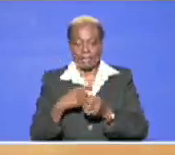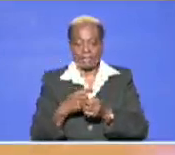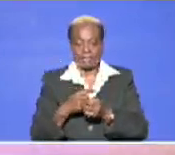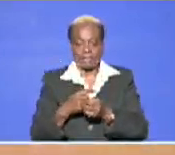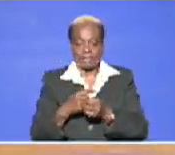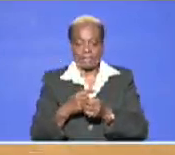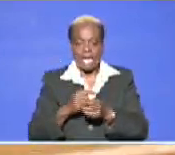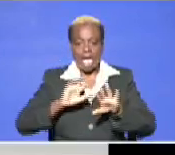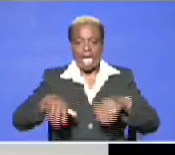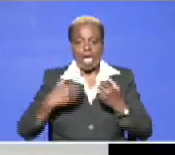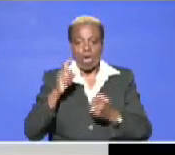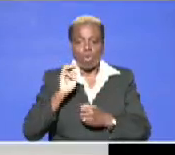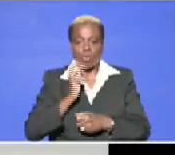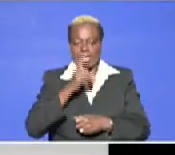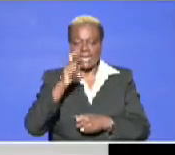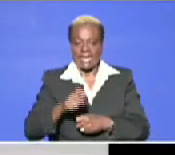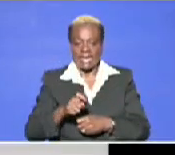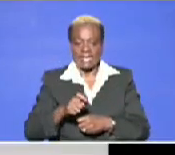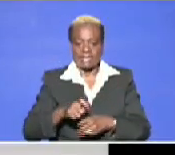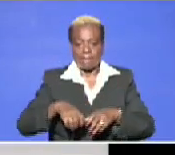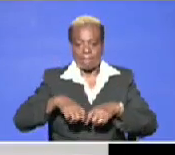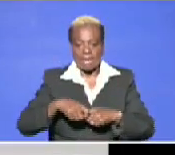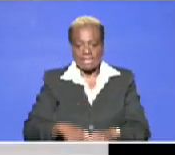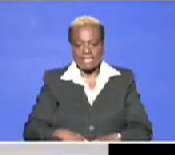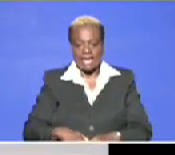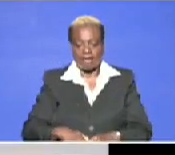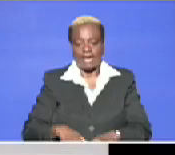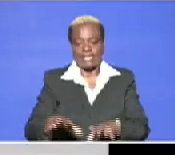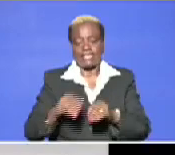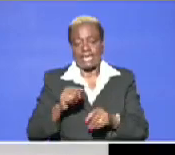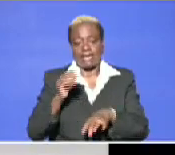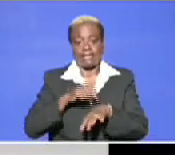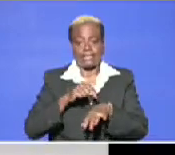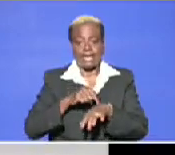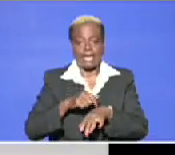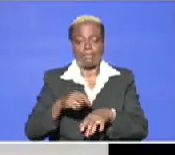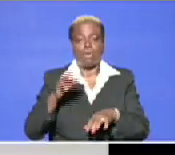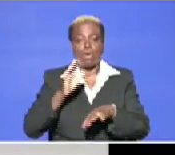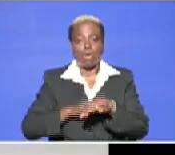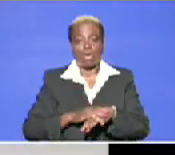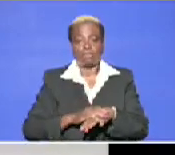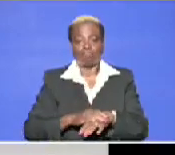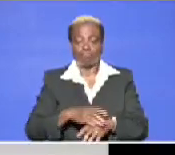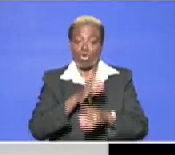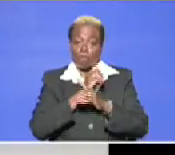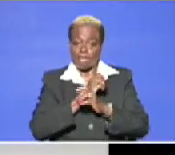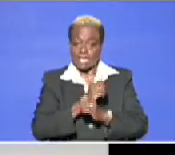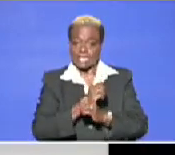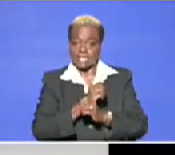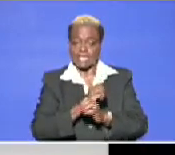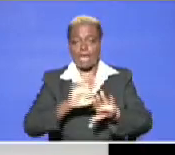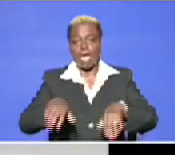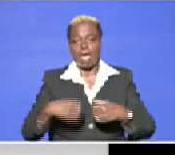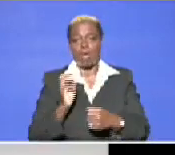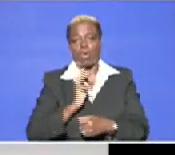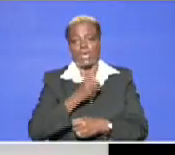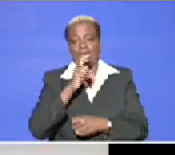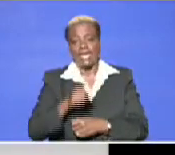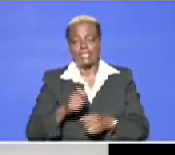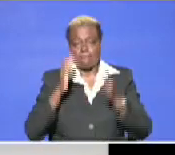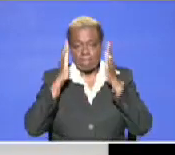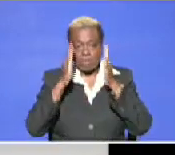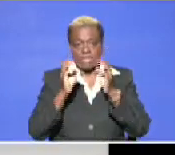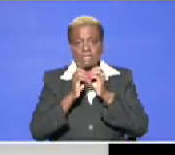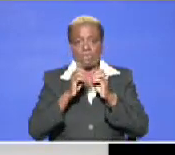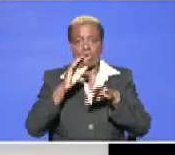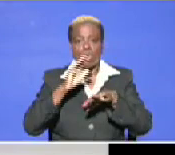buckle down and take our time on offense, but most importantly, we talked about how we needed to focus more on